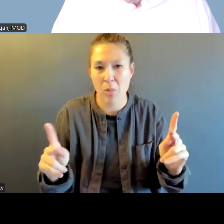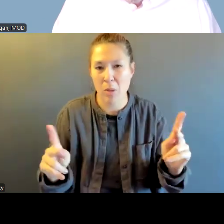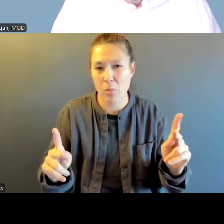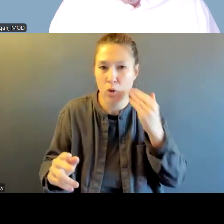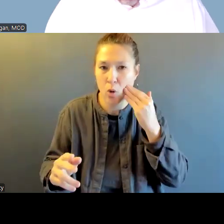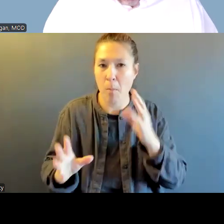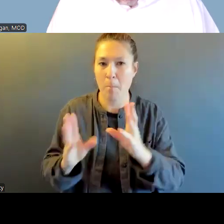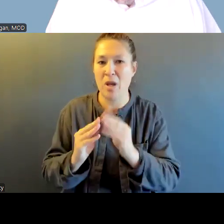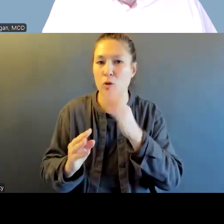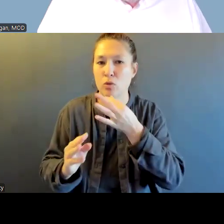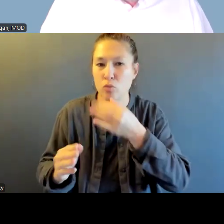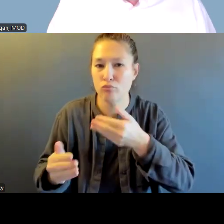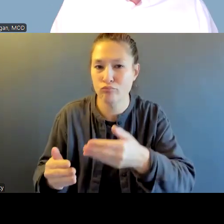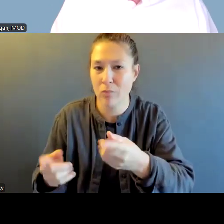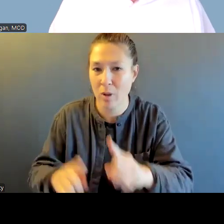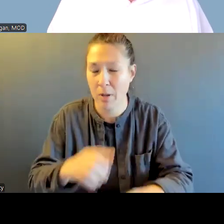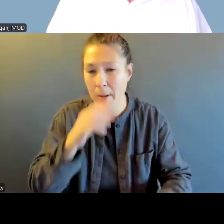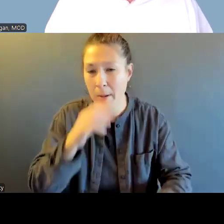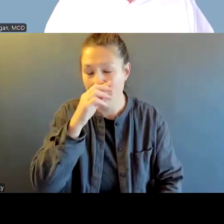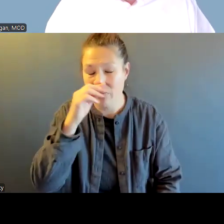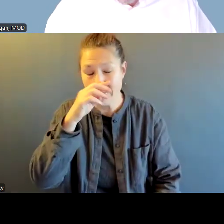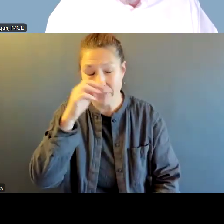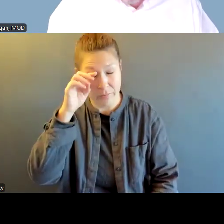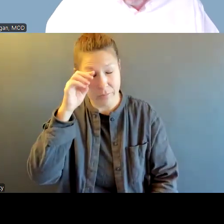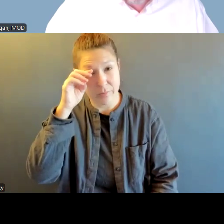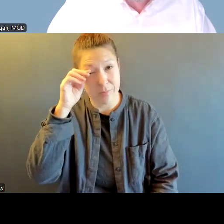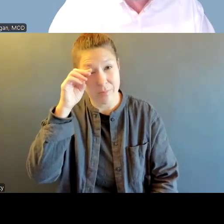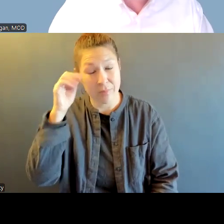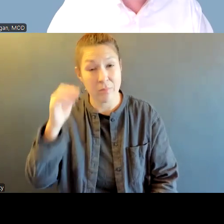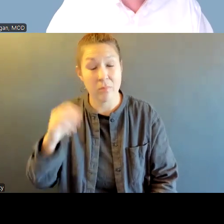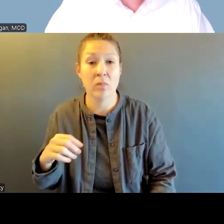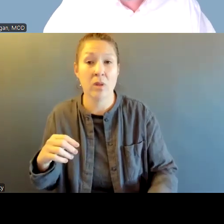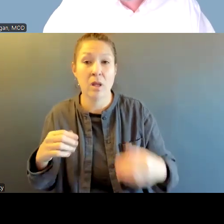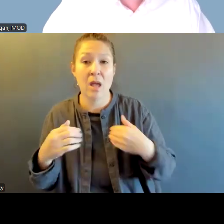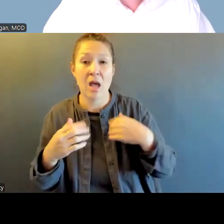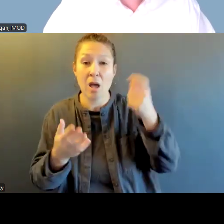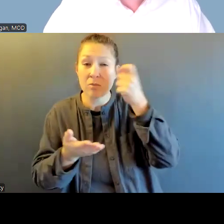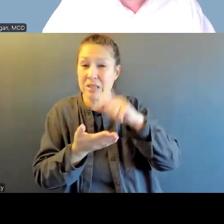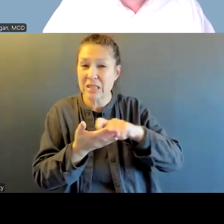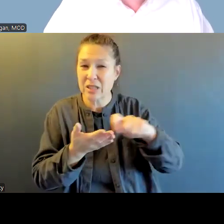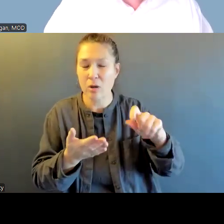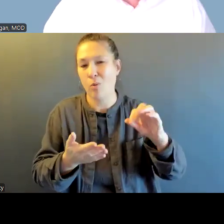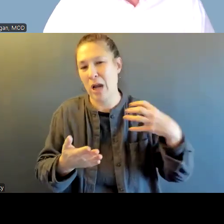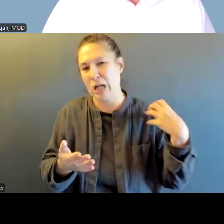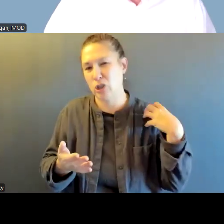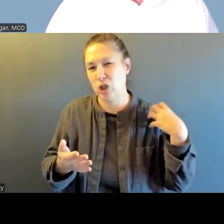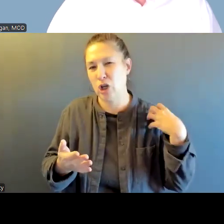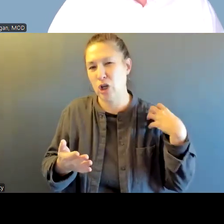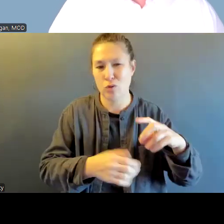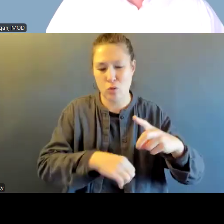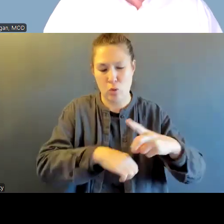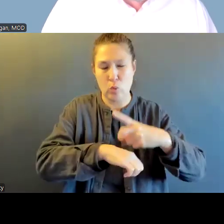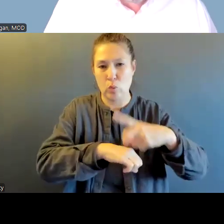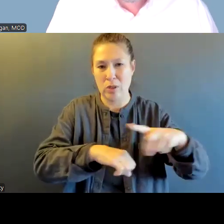Meeting notices. I said that. So the secretary. So that's part of the chairperson's duties. Again, all laid out within